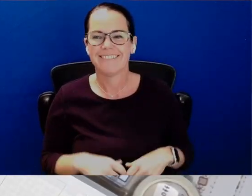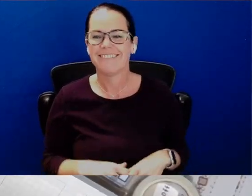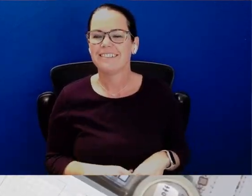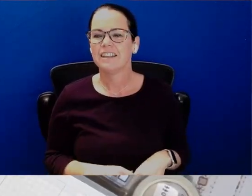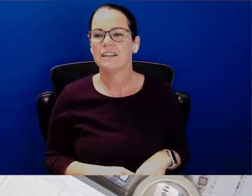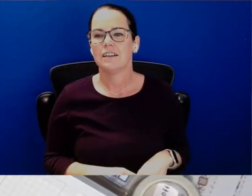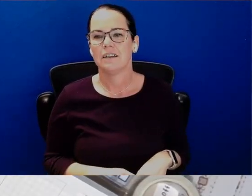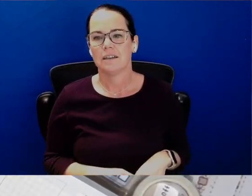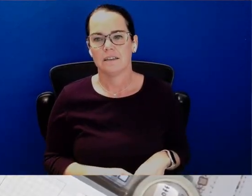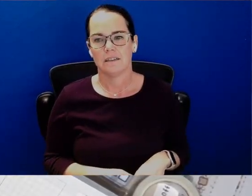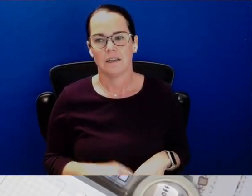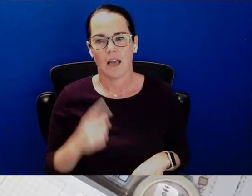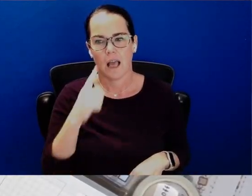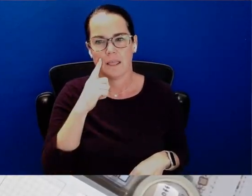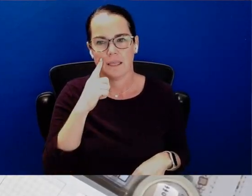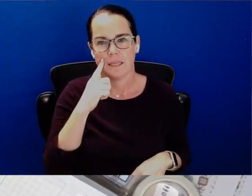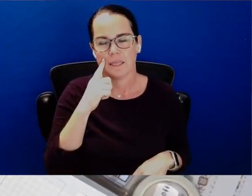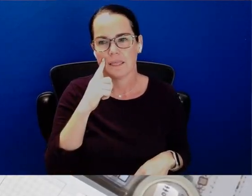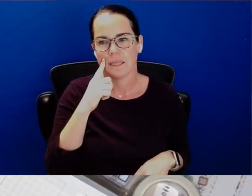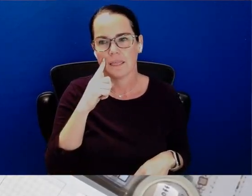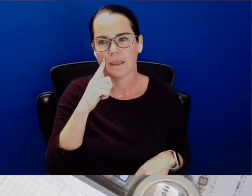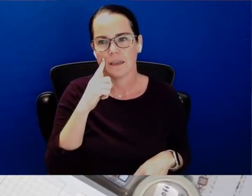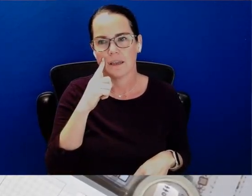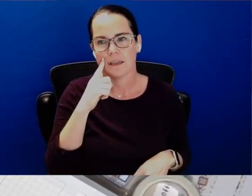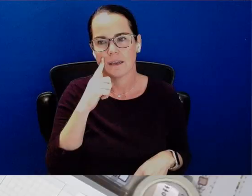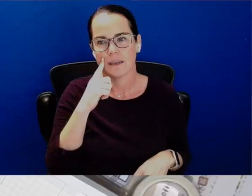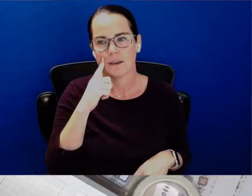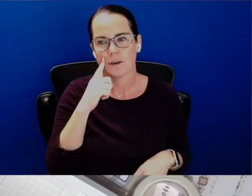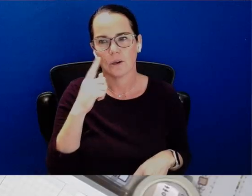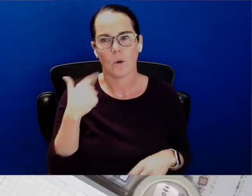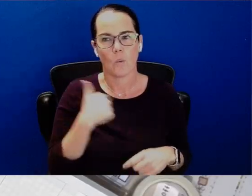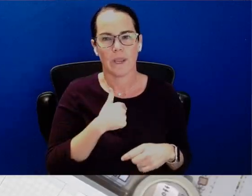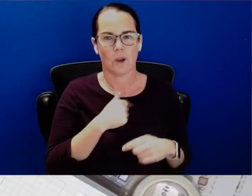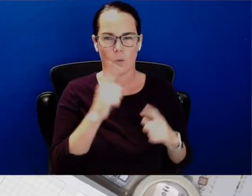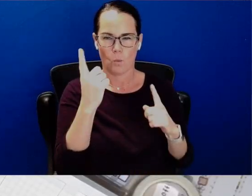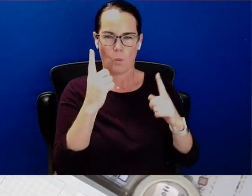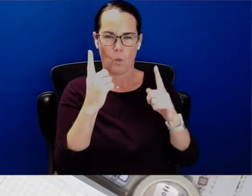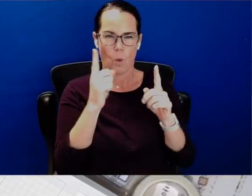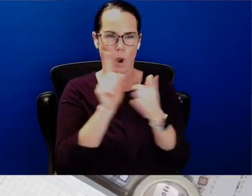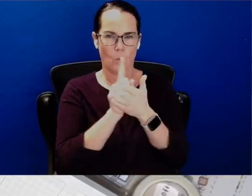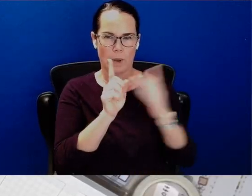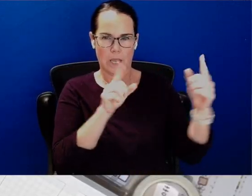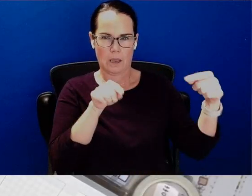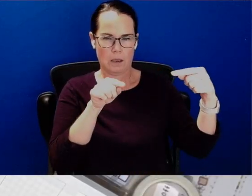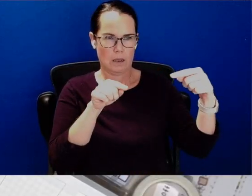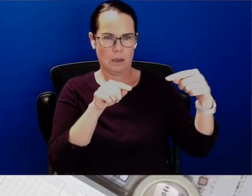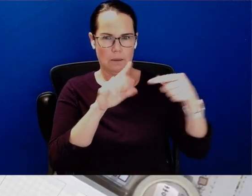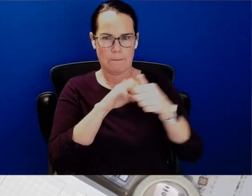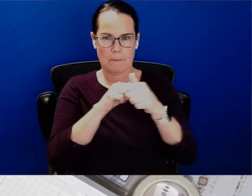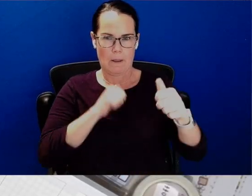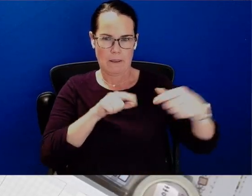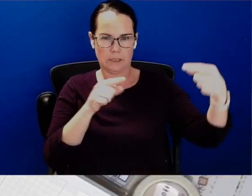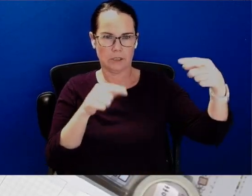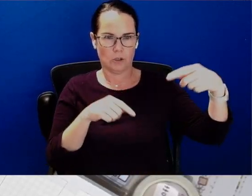So that I believe we're 1 week behind the actual. So let me go check January.